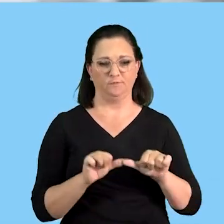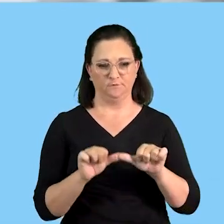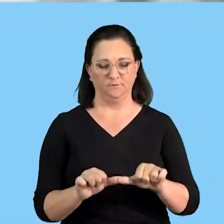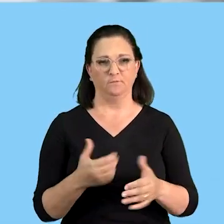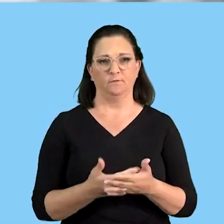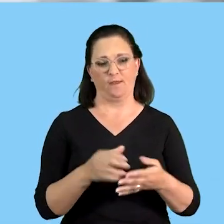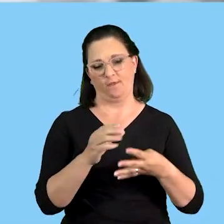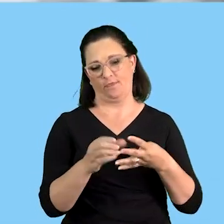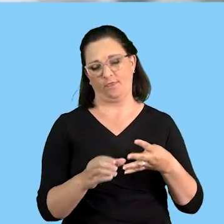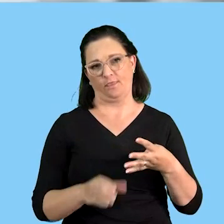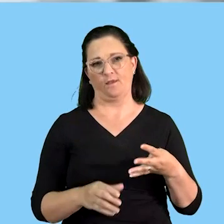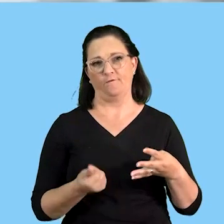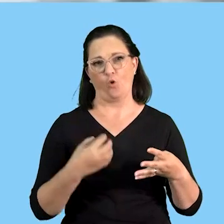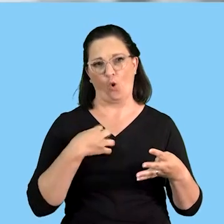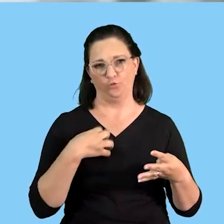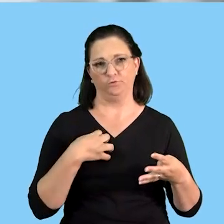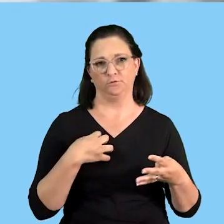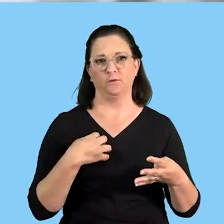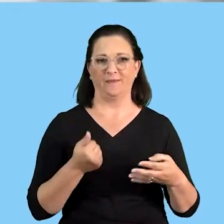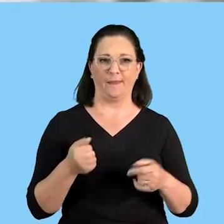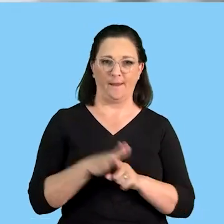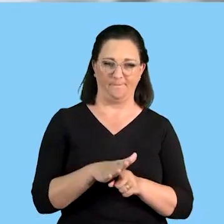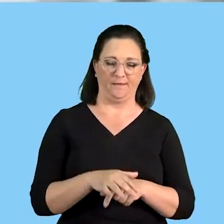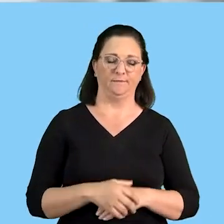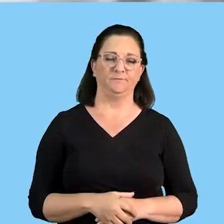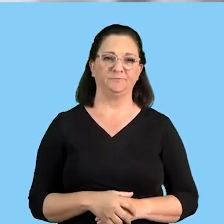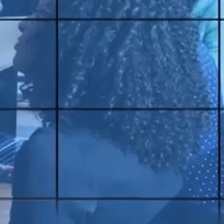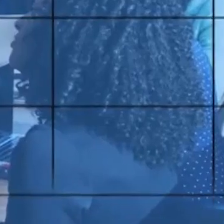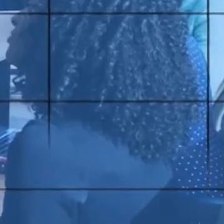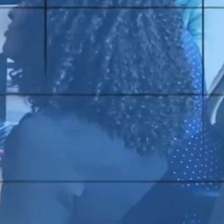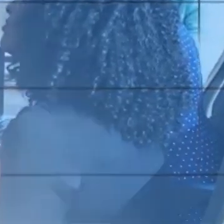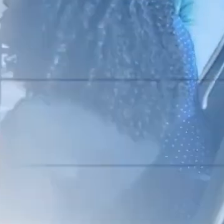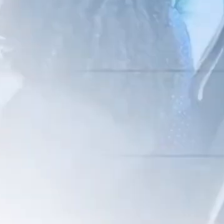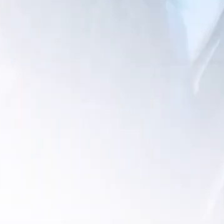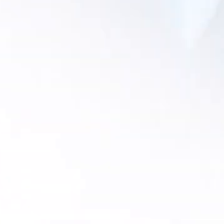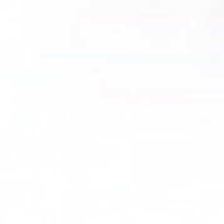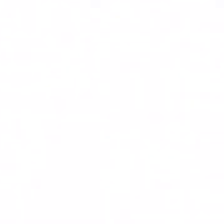with the characteristics of each form of ownership and the impact.